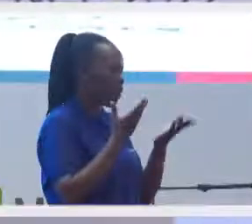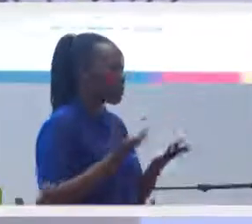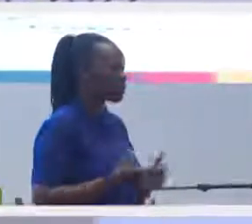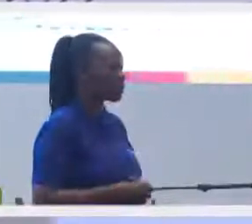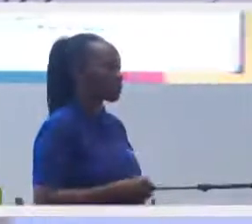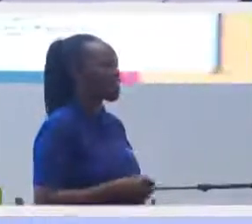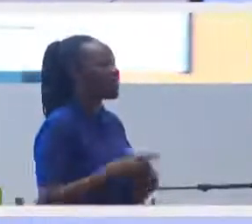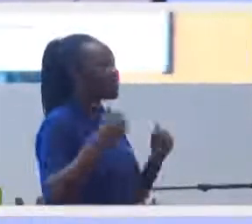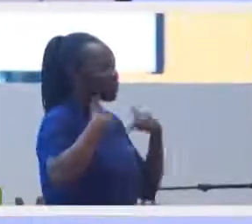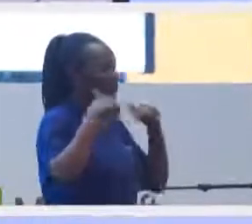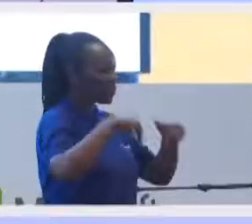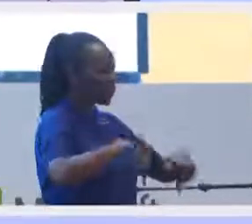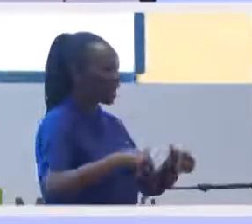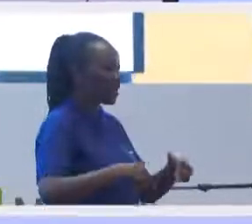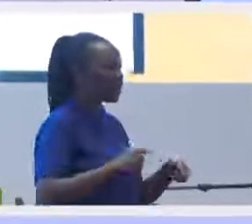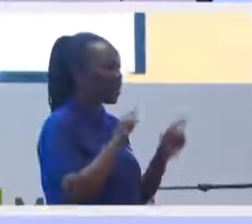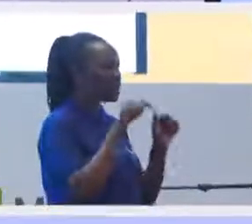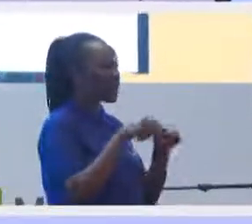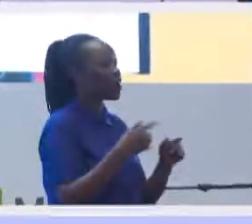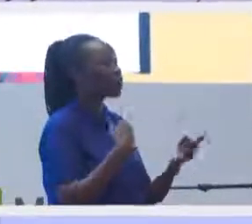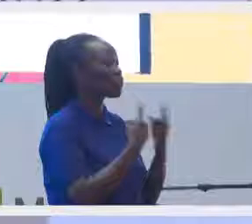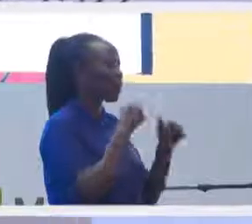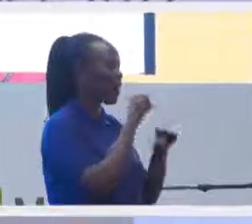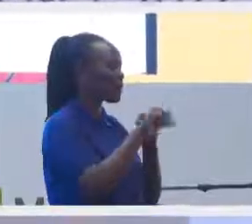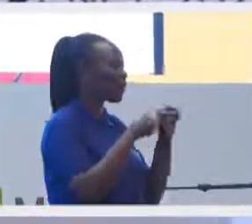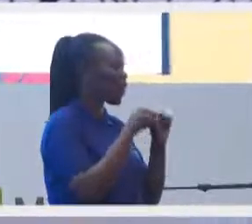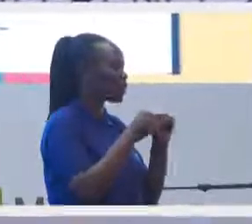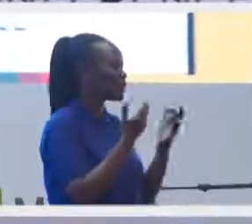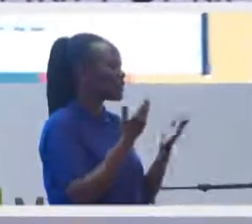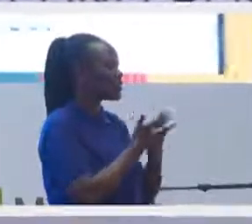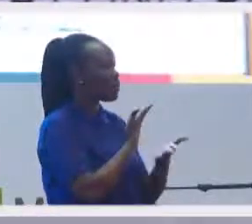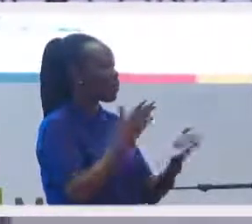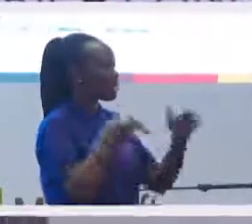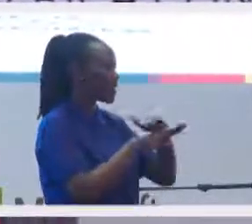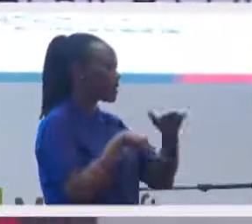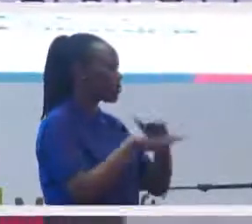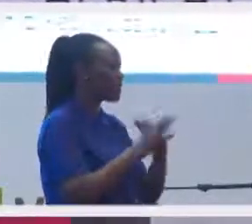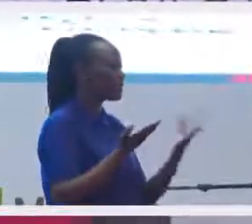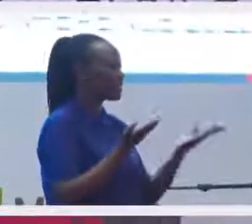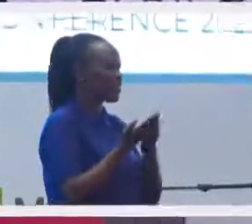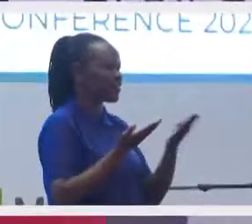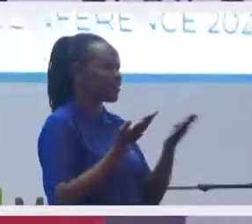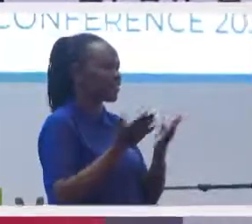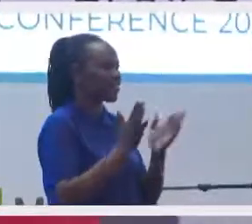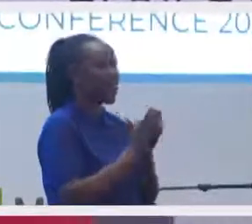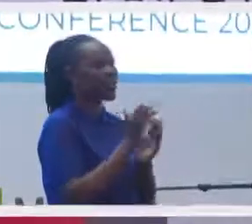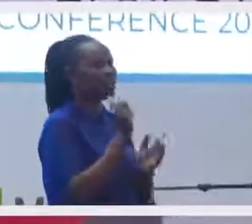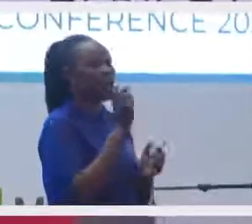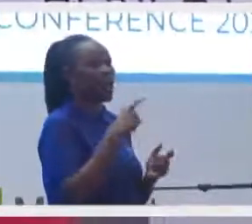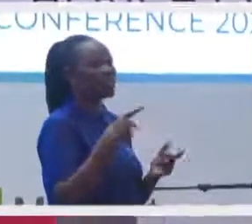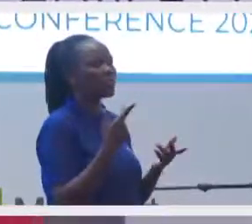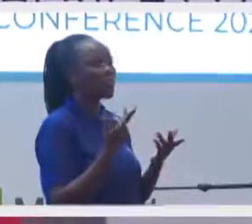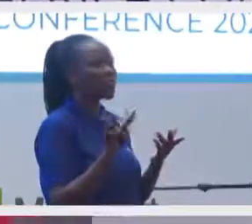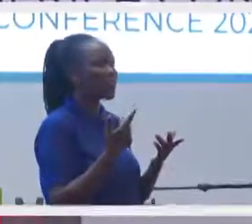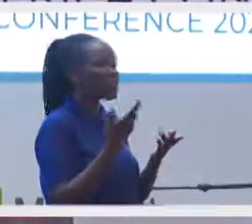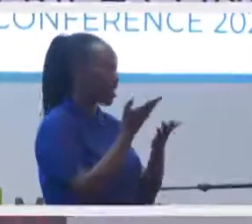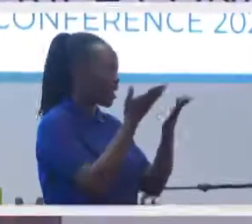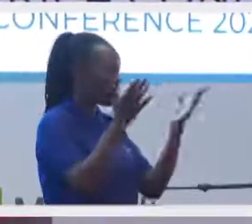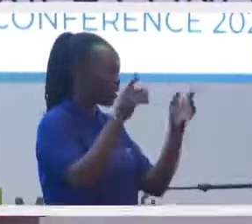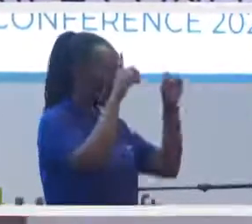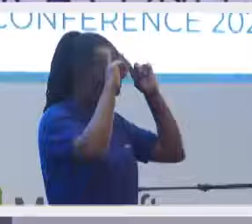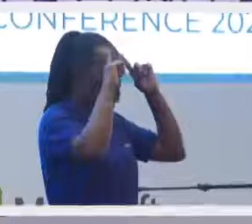here today to talk a little bit about some of the accessibility services and apps available on